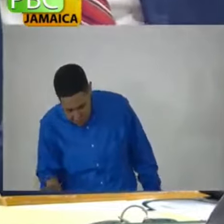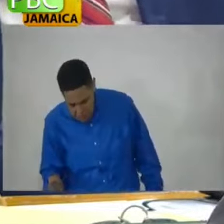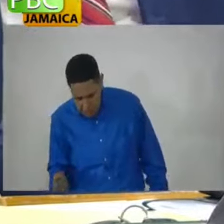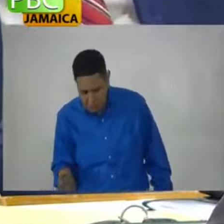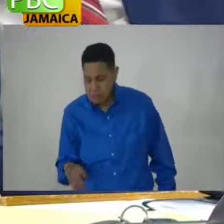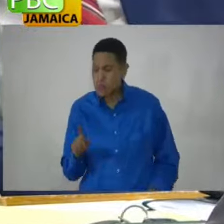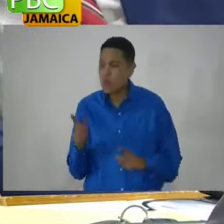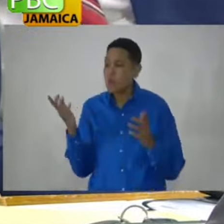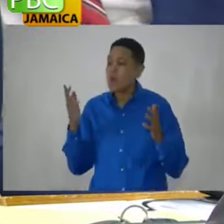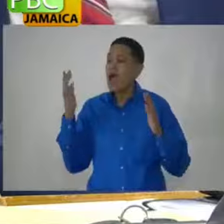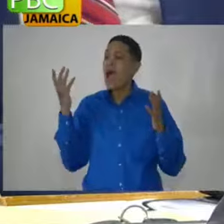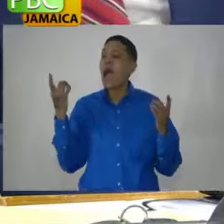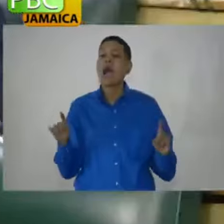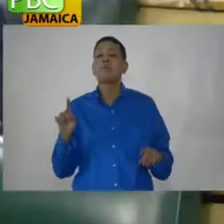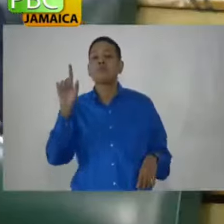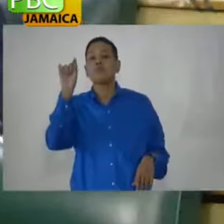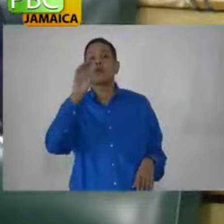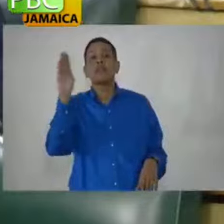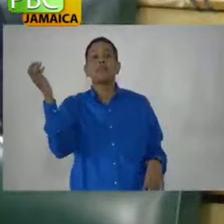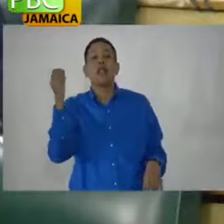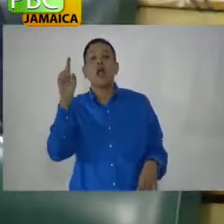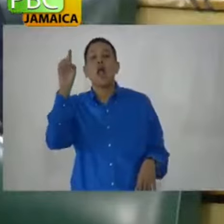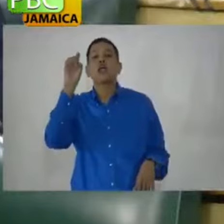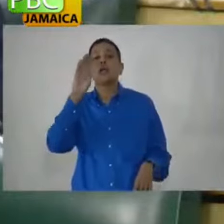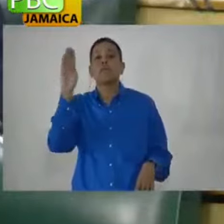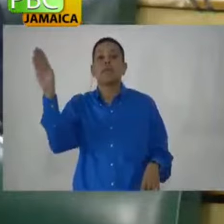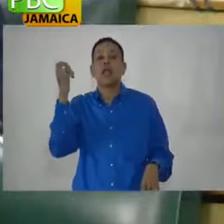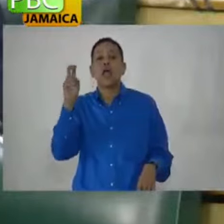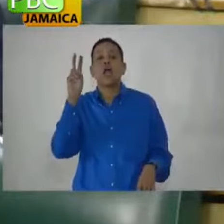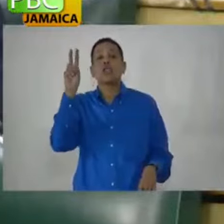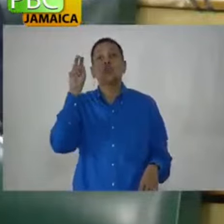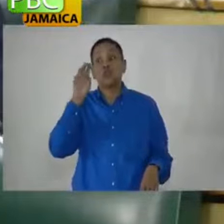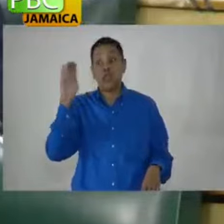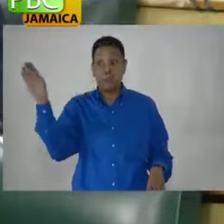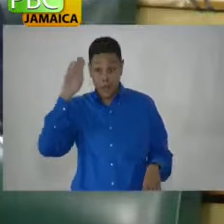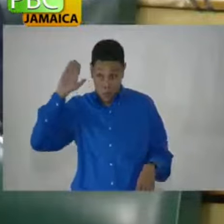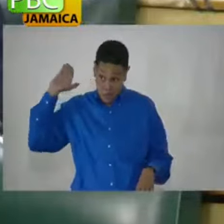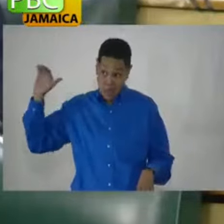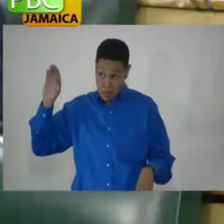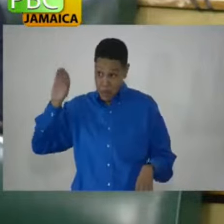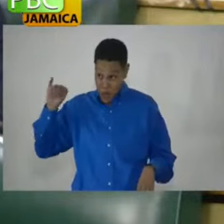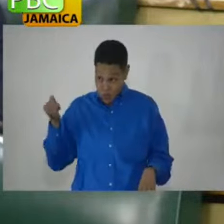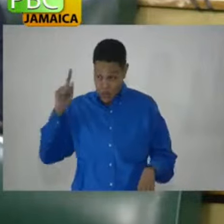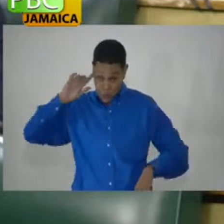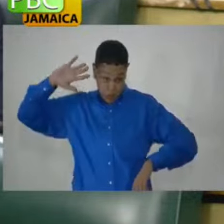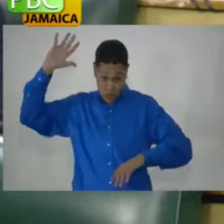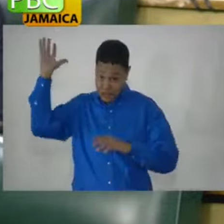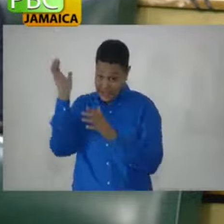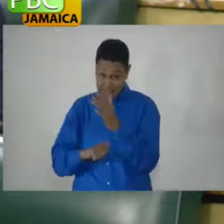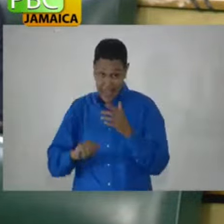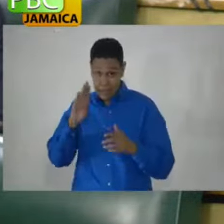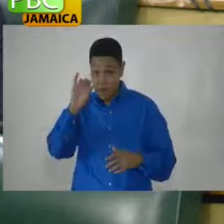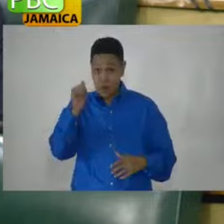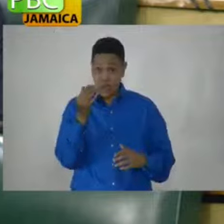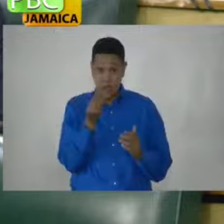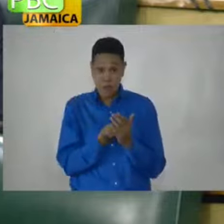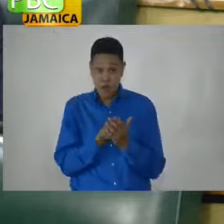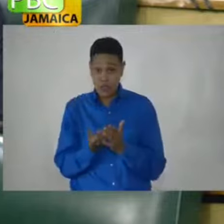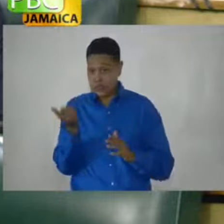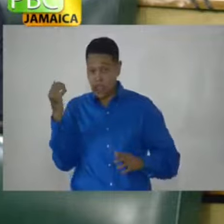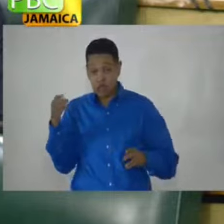billion, $100 billion, $200 billion? Would you simply take it from the Bank